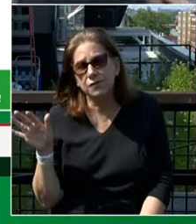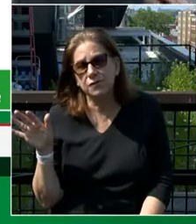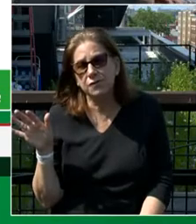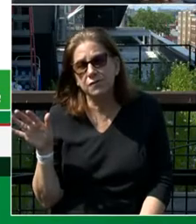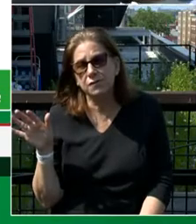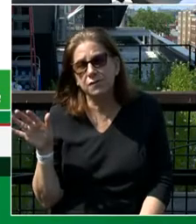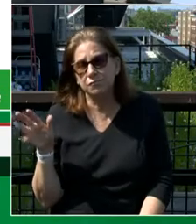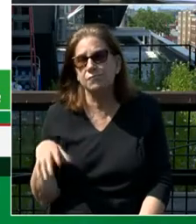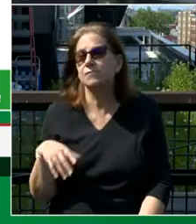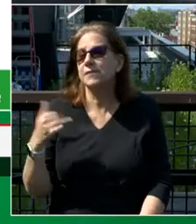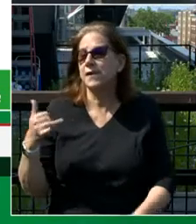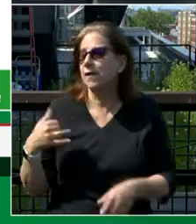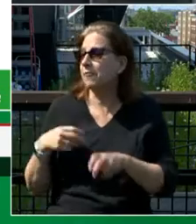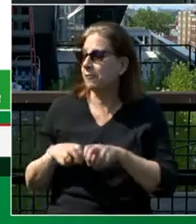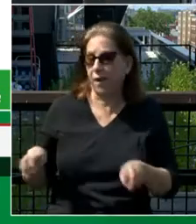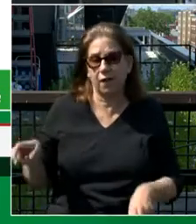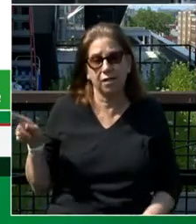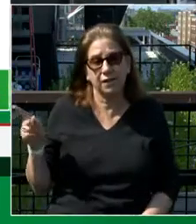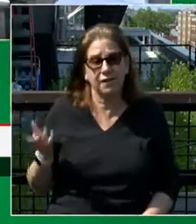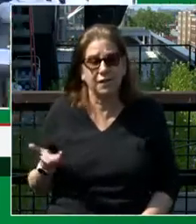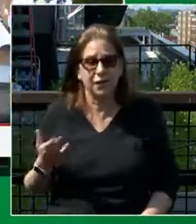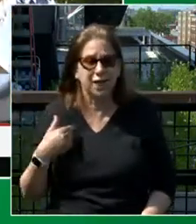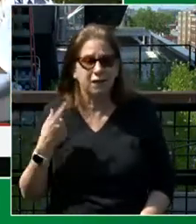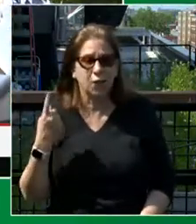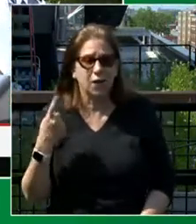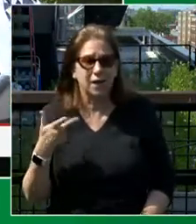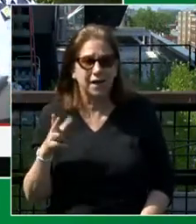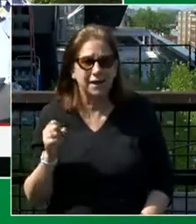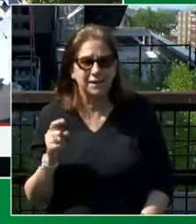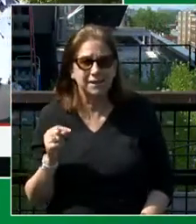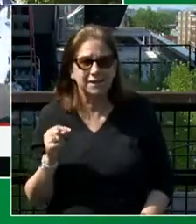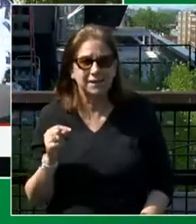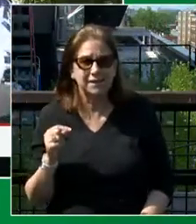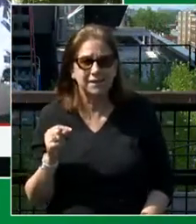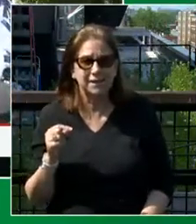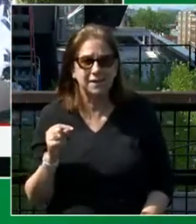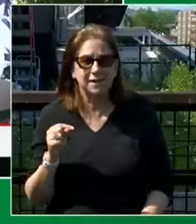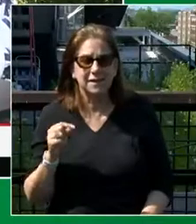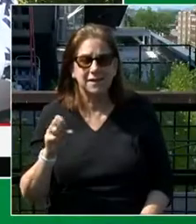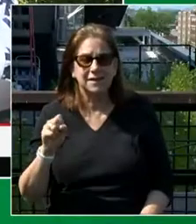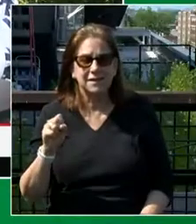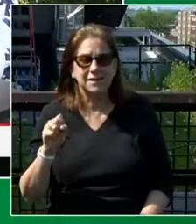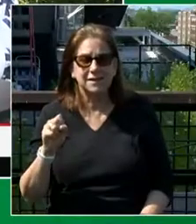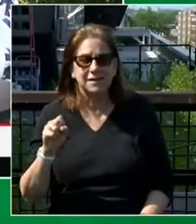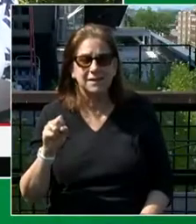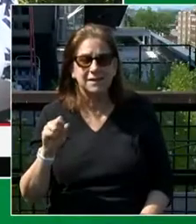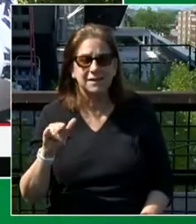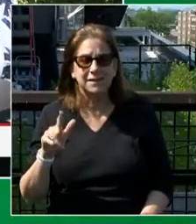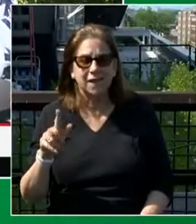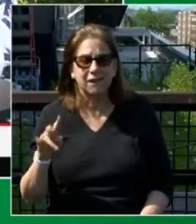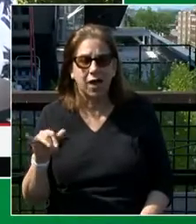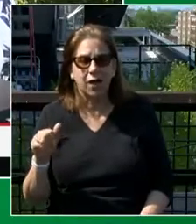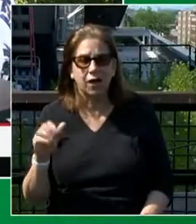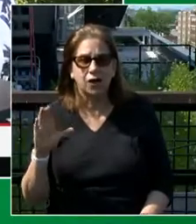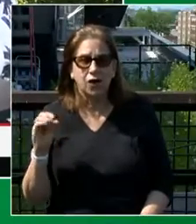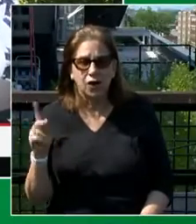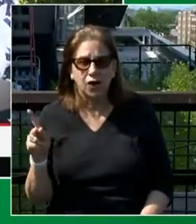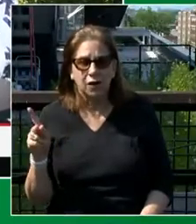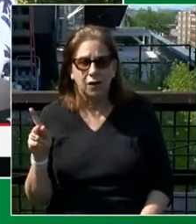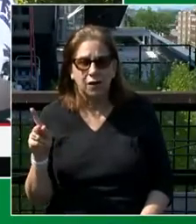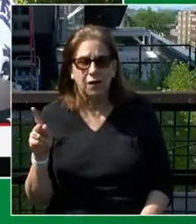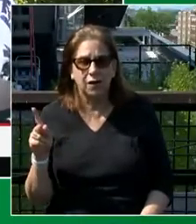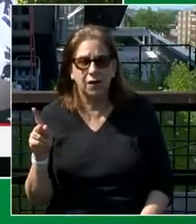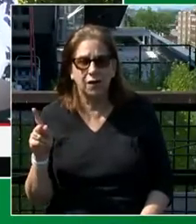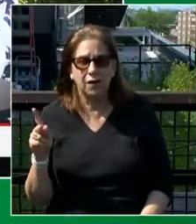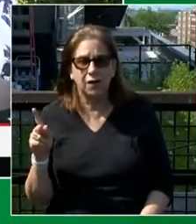guest co-host, Sabang Cook, who serves as the Director of Business Development for DMPED. Sabang,